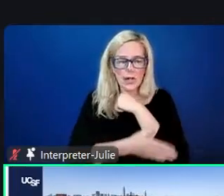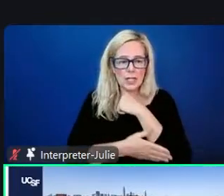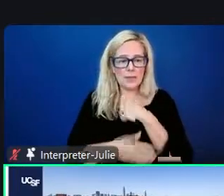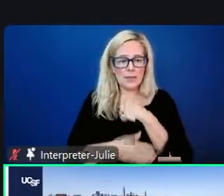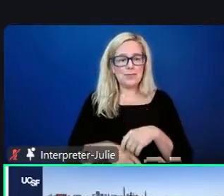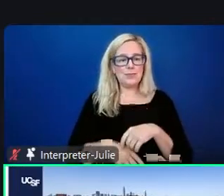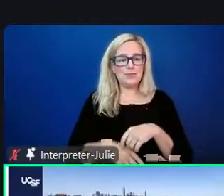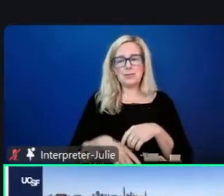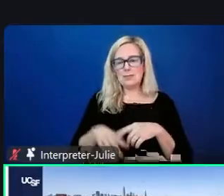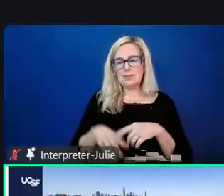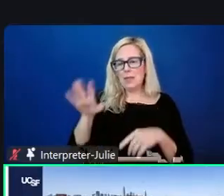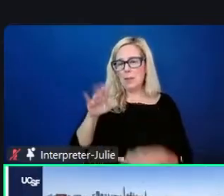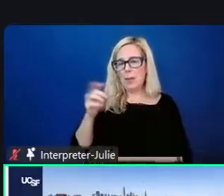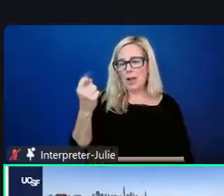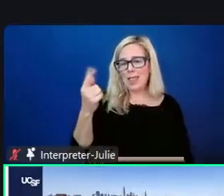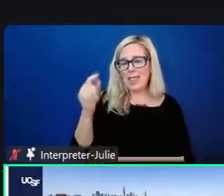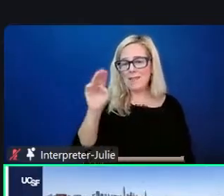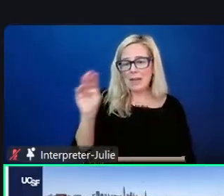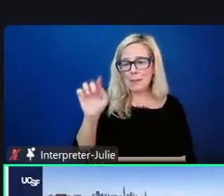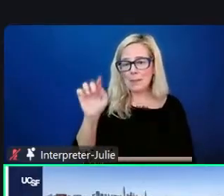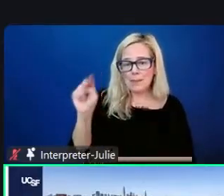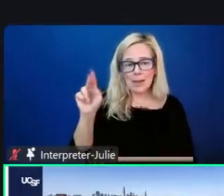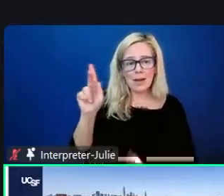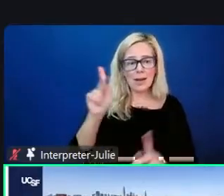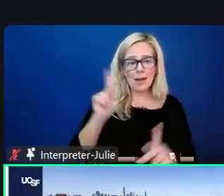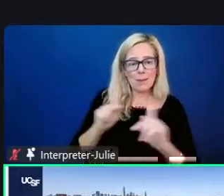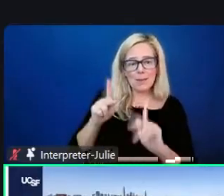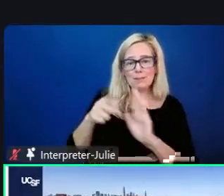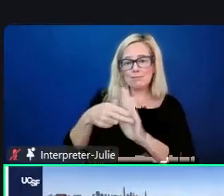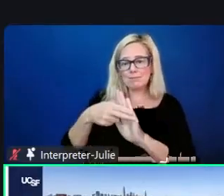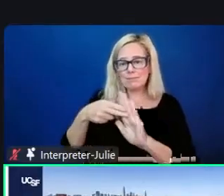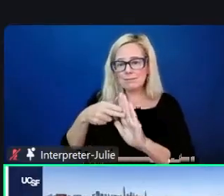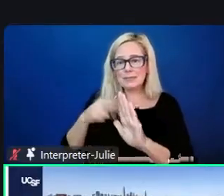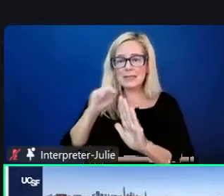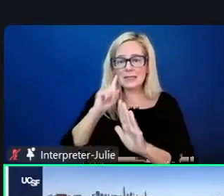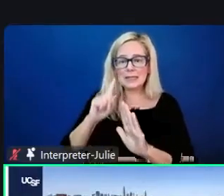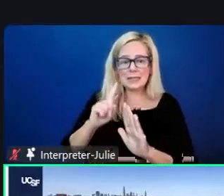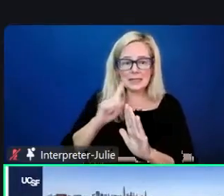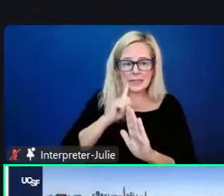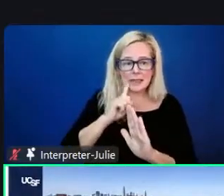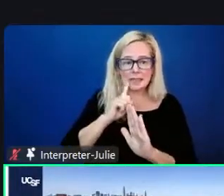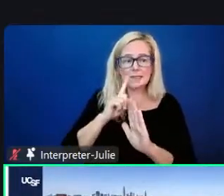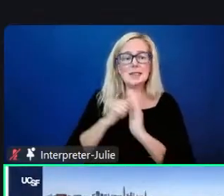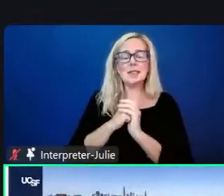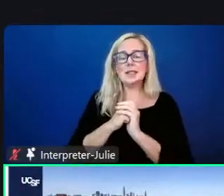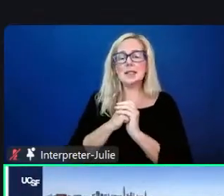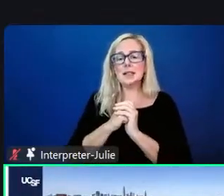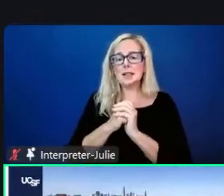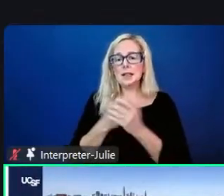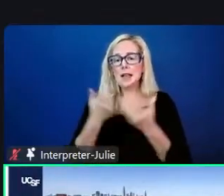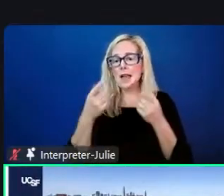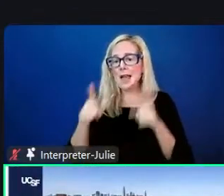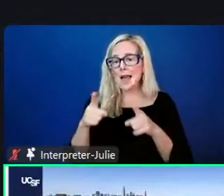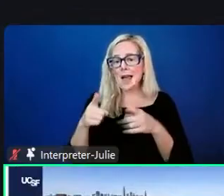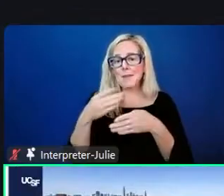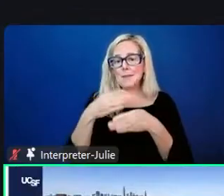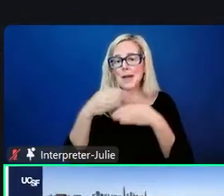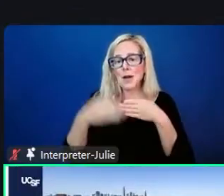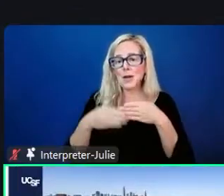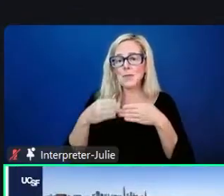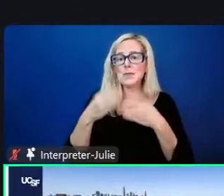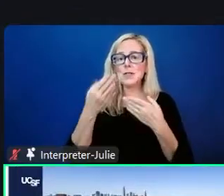are deaf. And with this identity comes associations such as having poor health status,